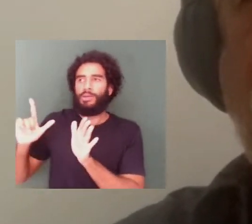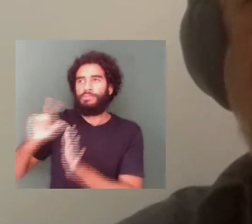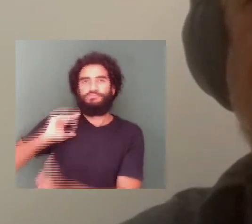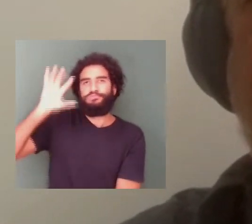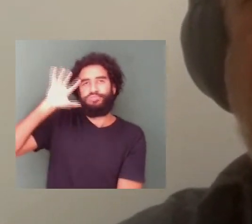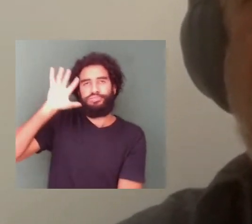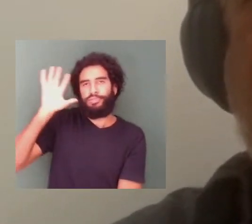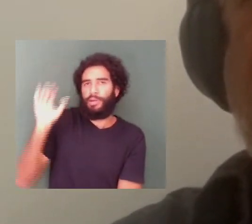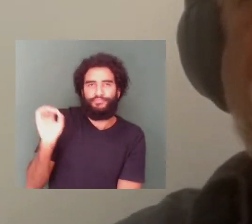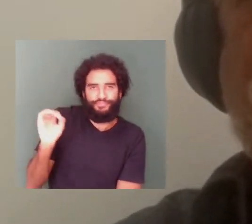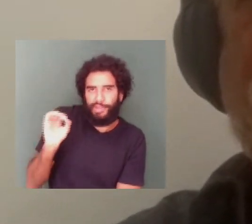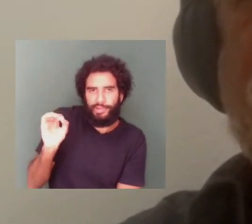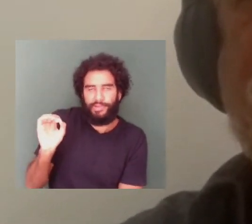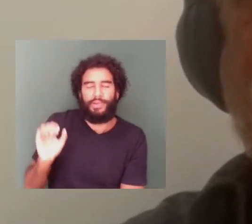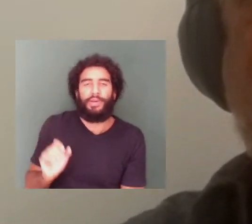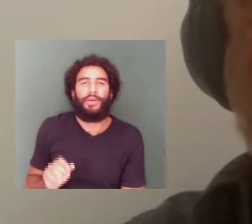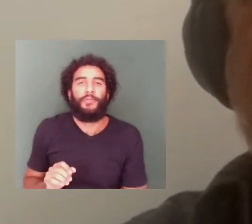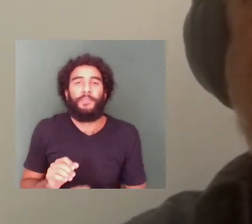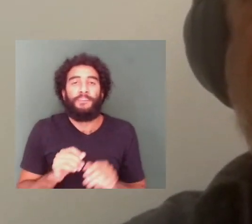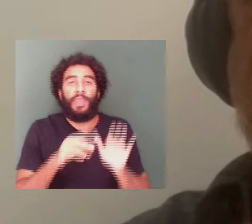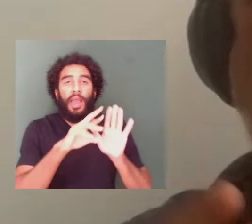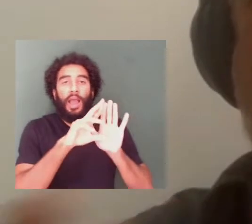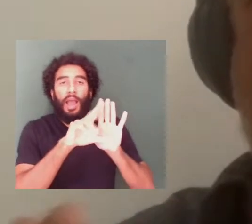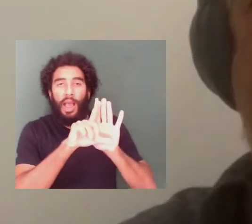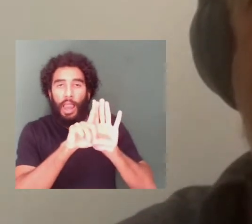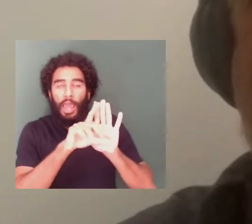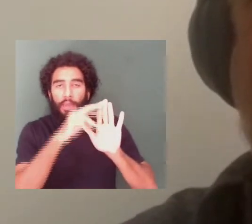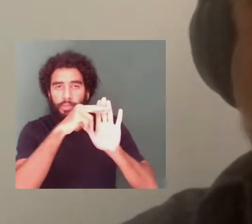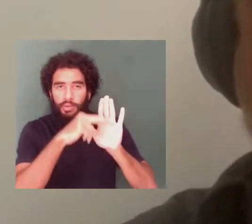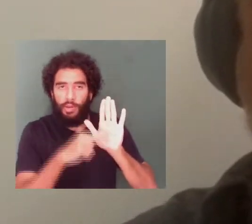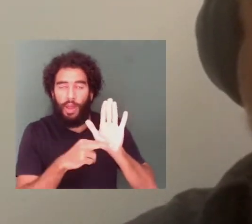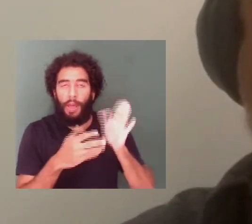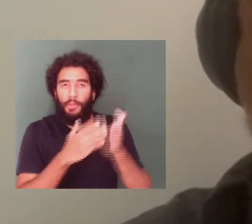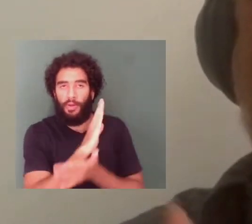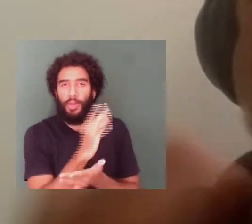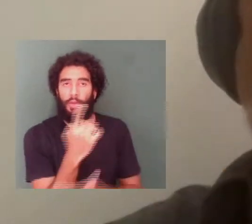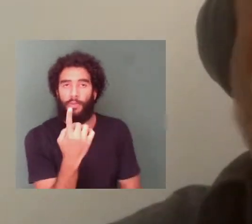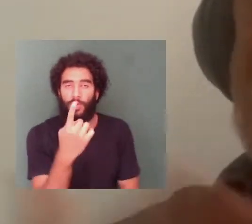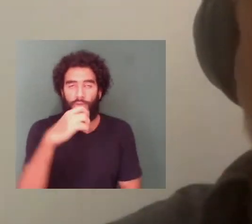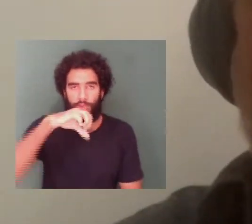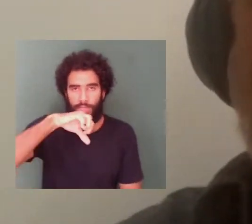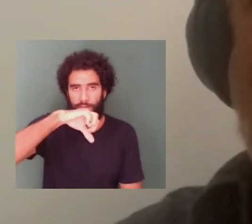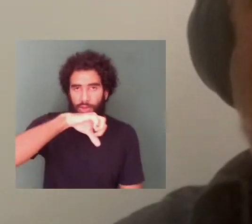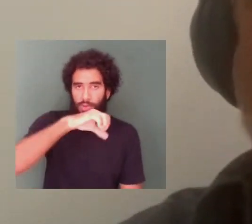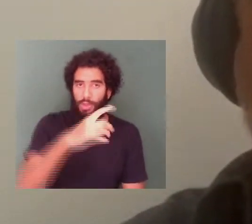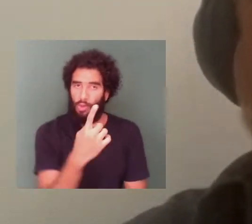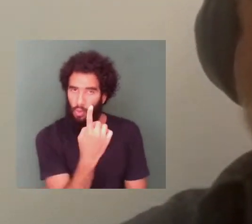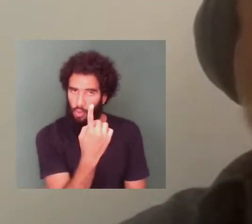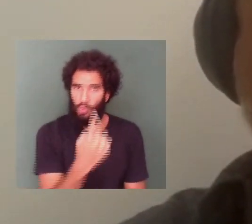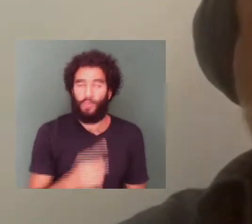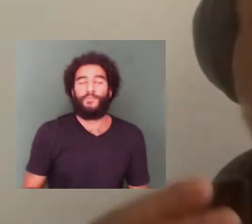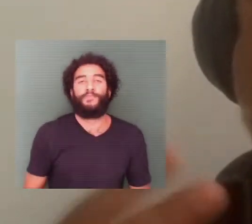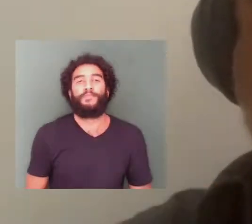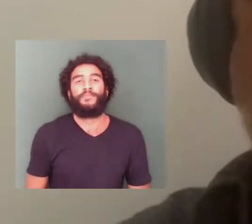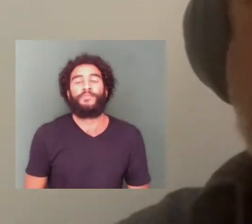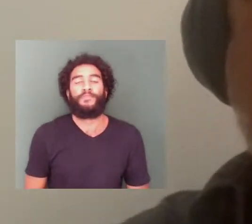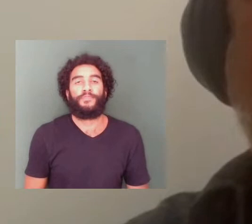the online marketing, which is something that was not imagined before. This code was approved in